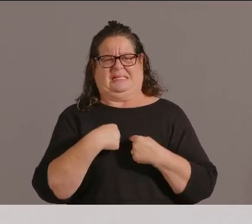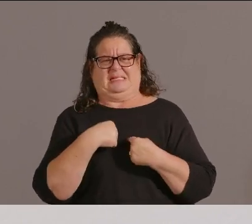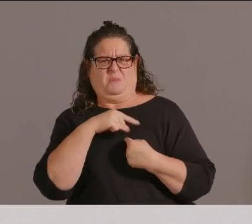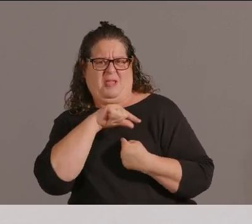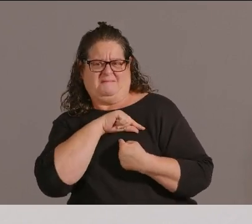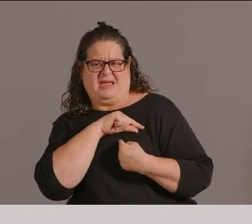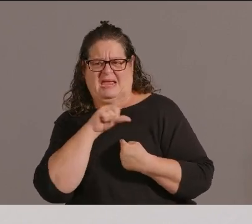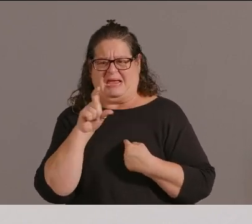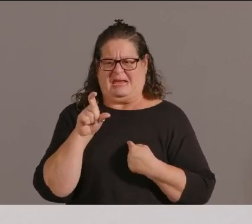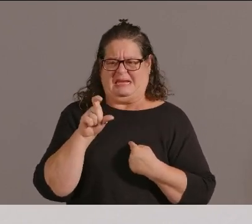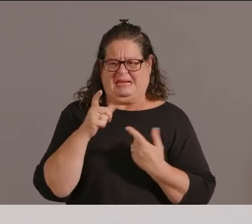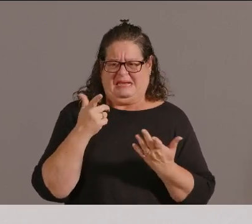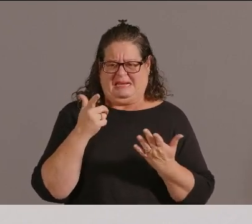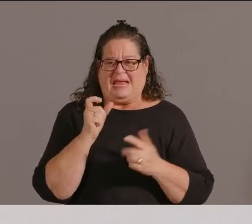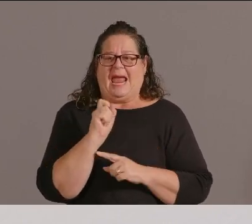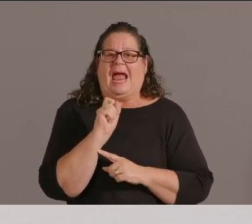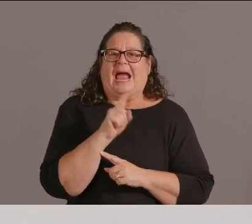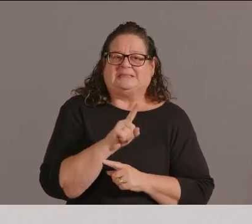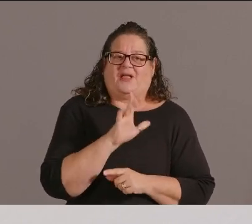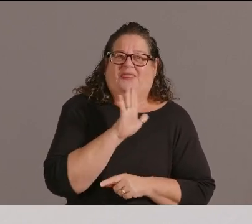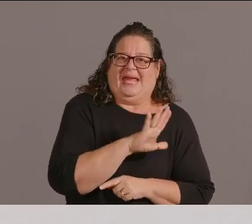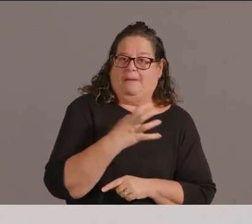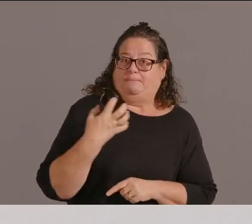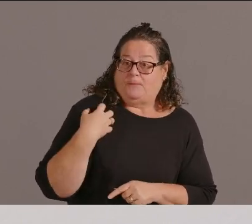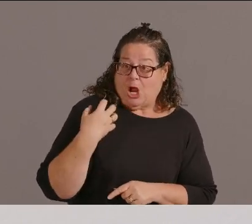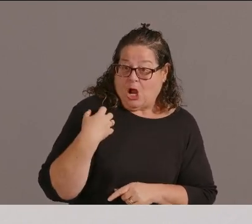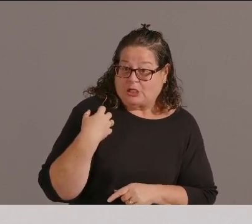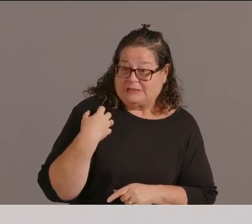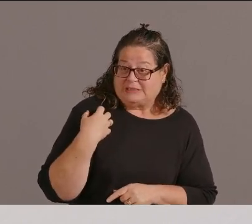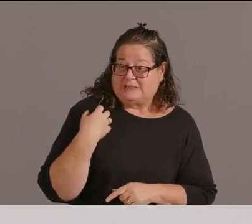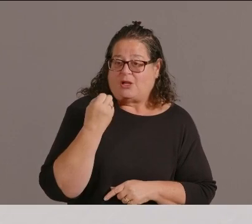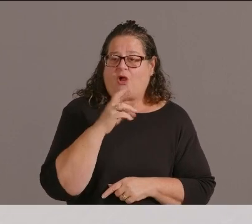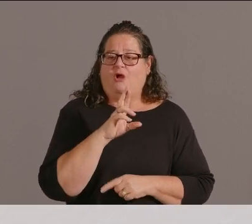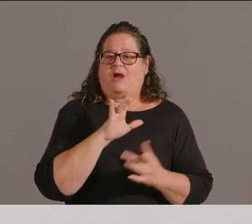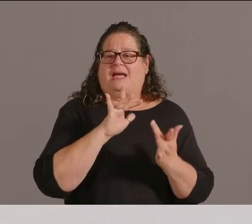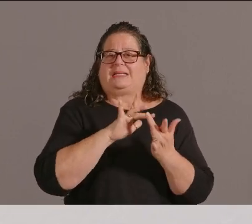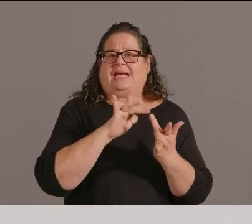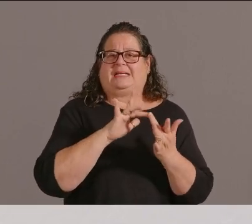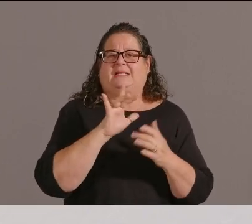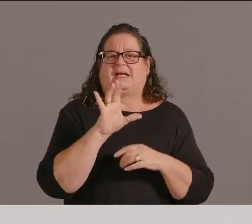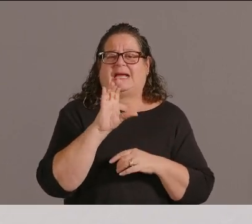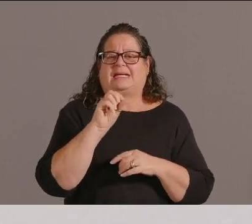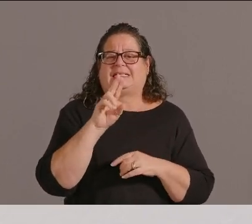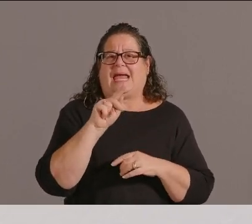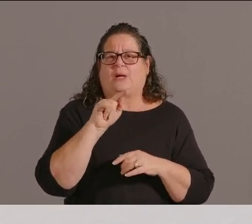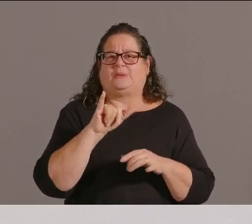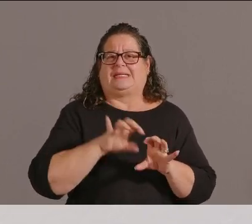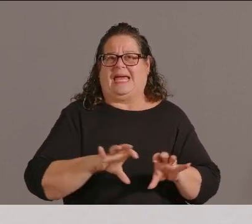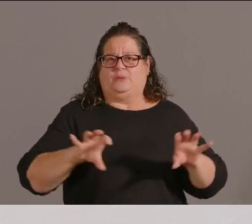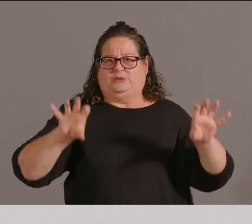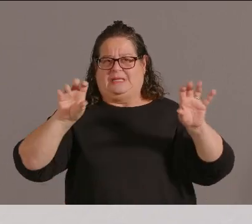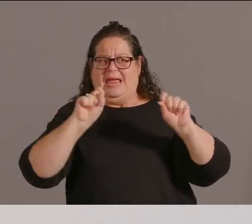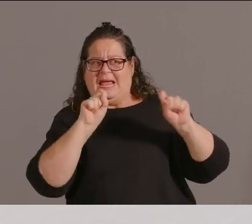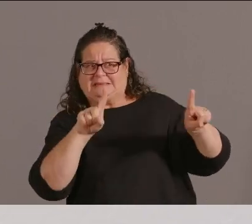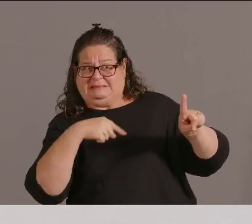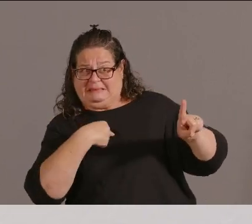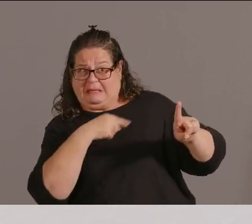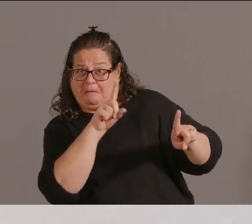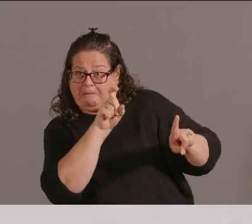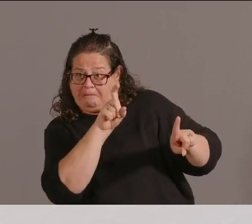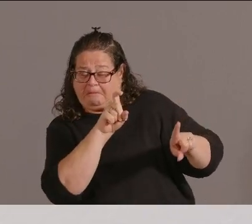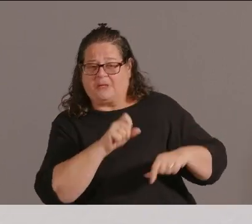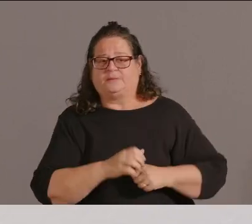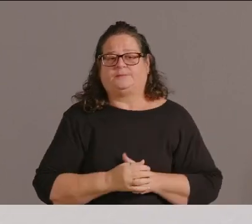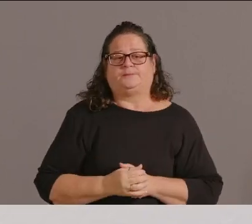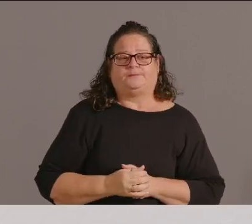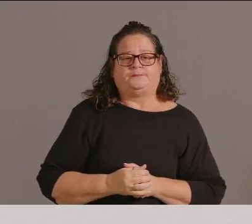Okay, thank you. So then the state-run sites, you're focusing only on age for your appointments? Mostly on age at